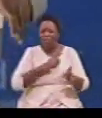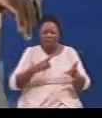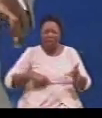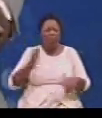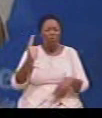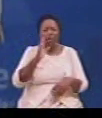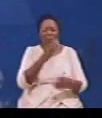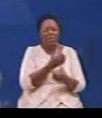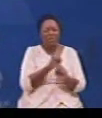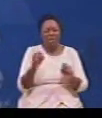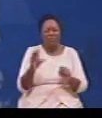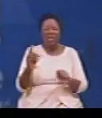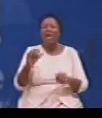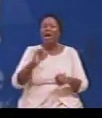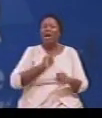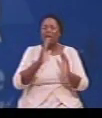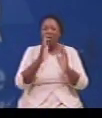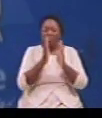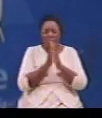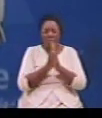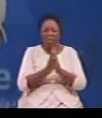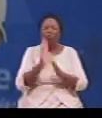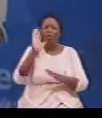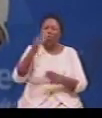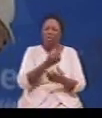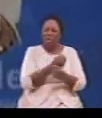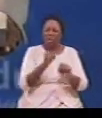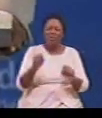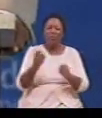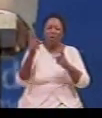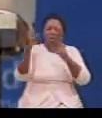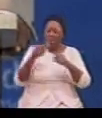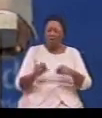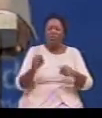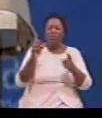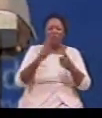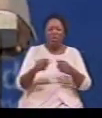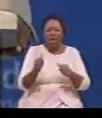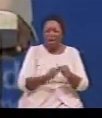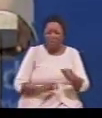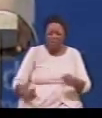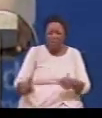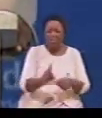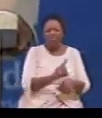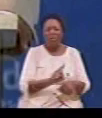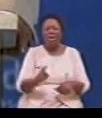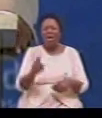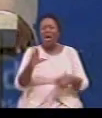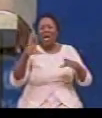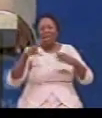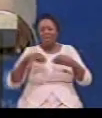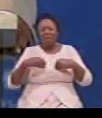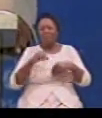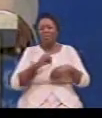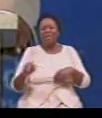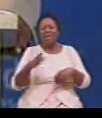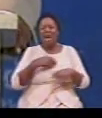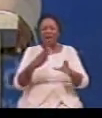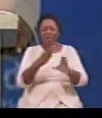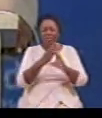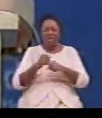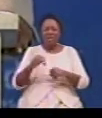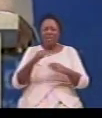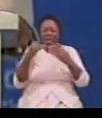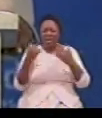be saved. I pray your salvation comes to everyone accepting and